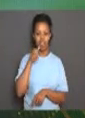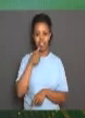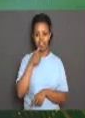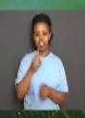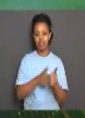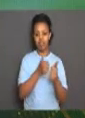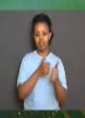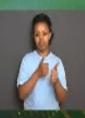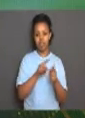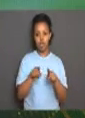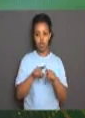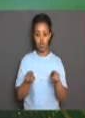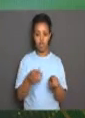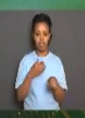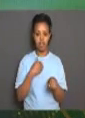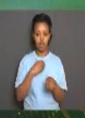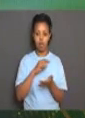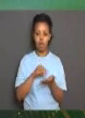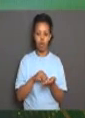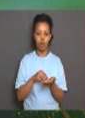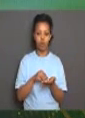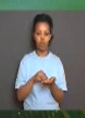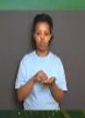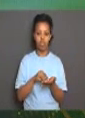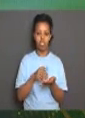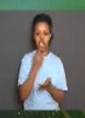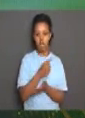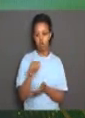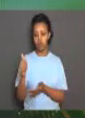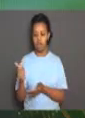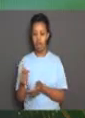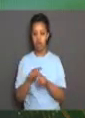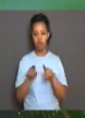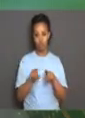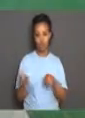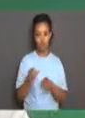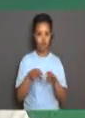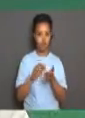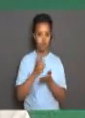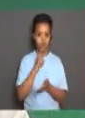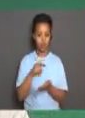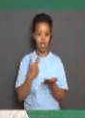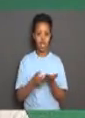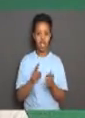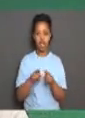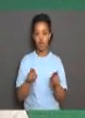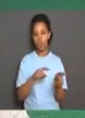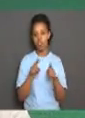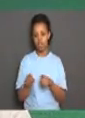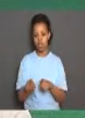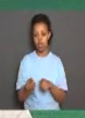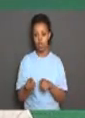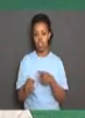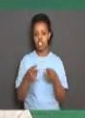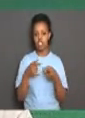acid sequences in molecules make them different from one another. These